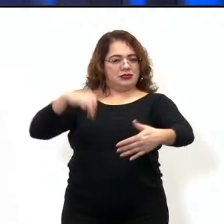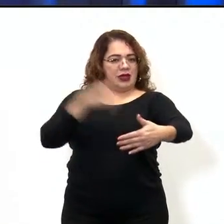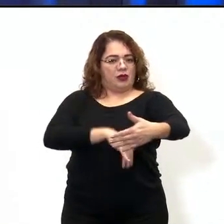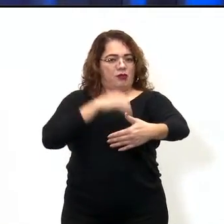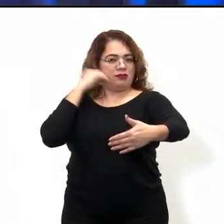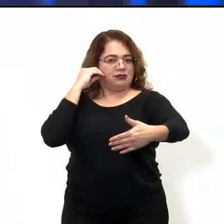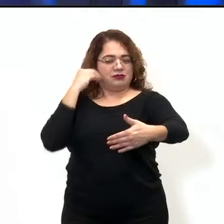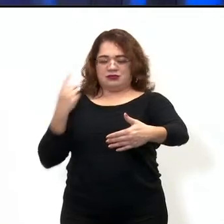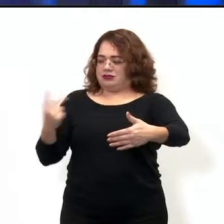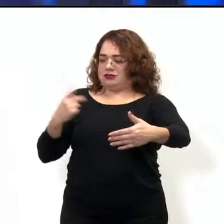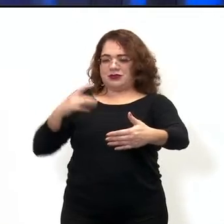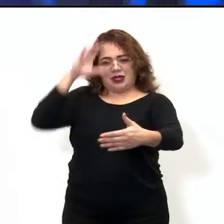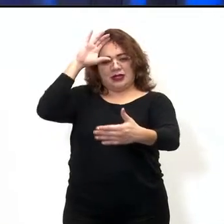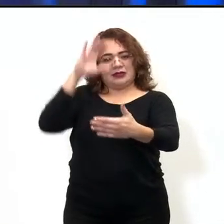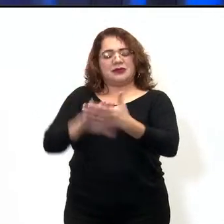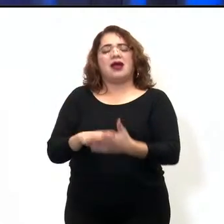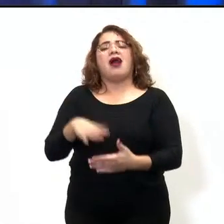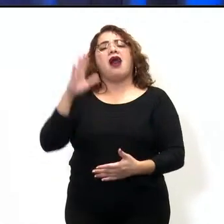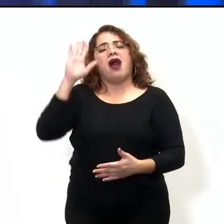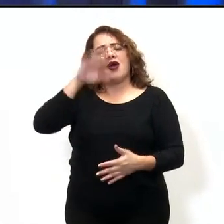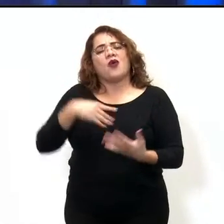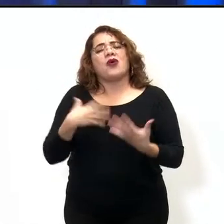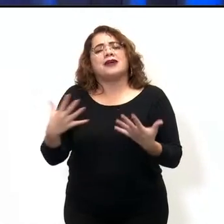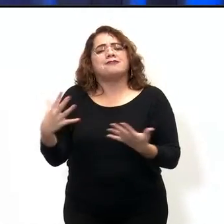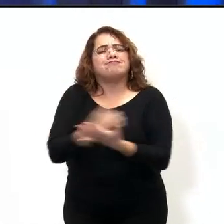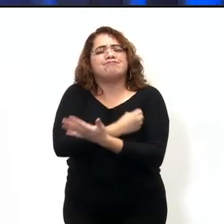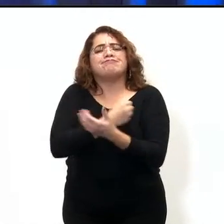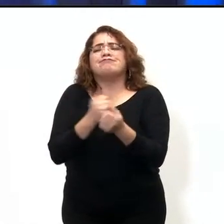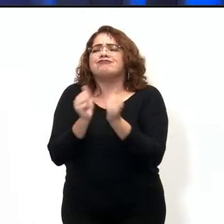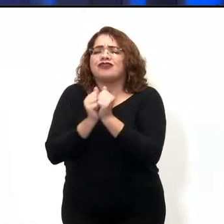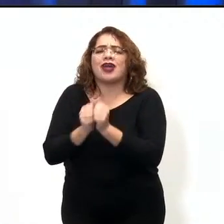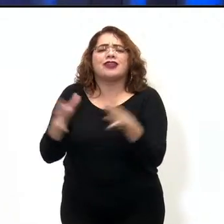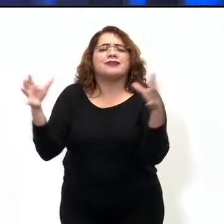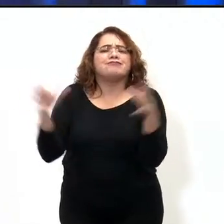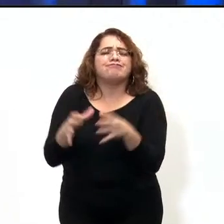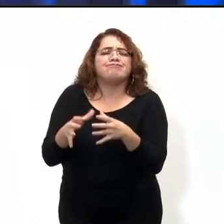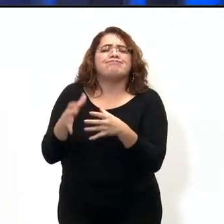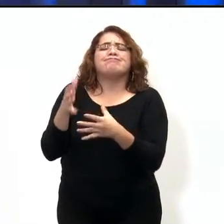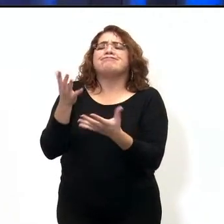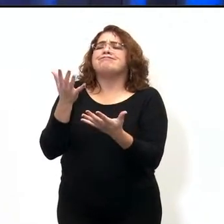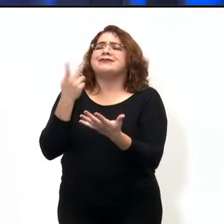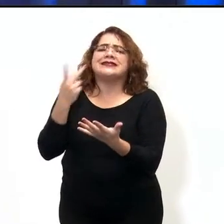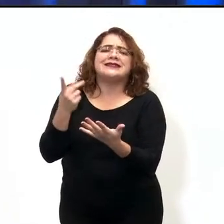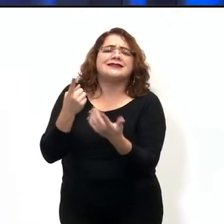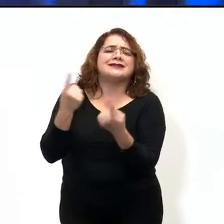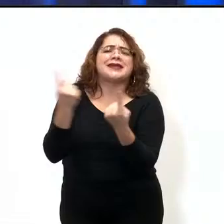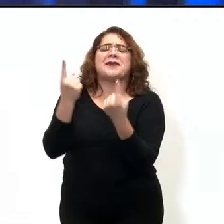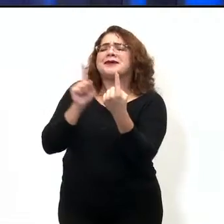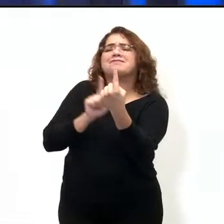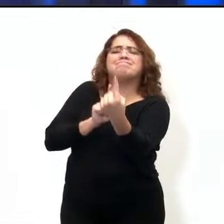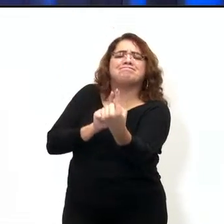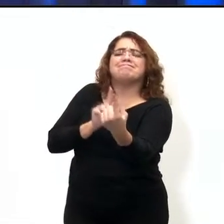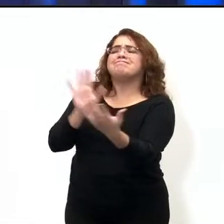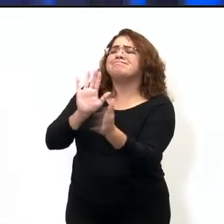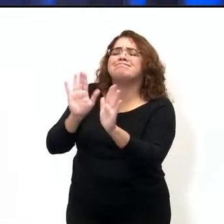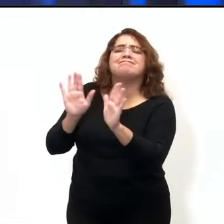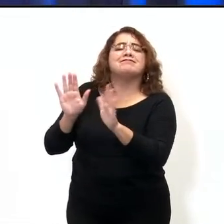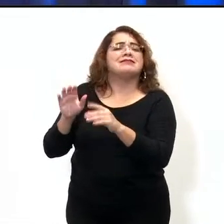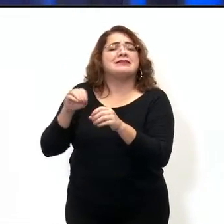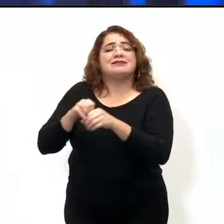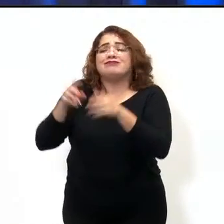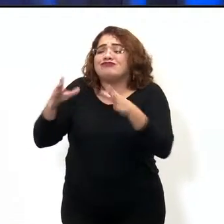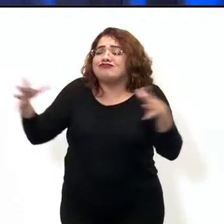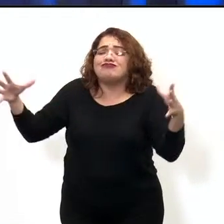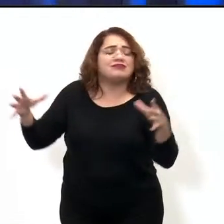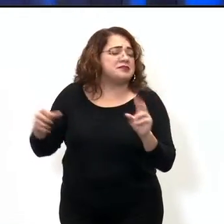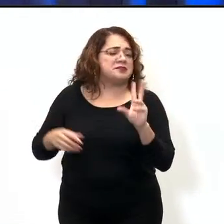and spend the time together, that's not happening this year. And so I would also encourage folks to do the same. Model